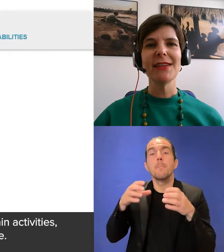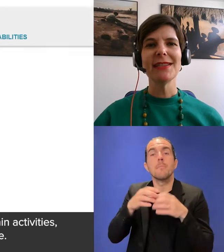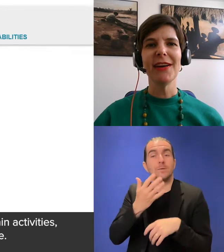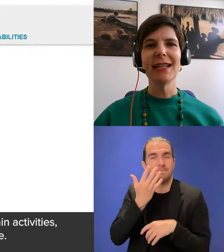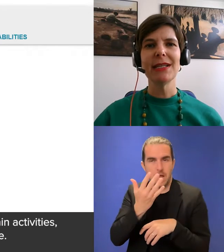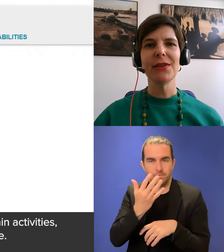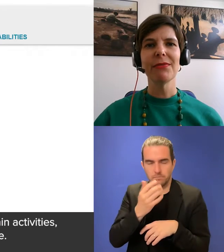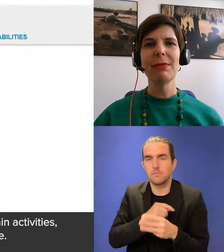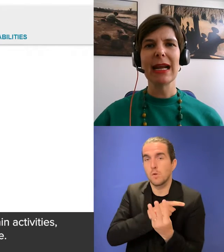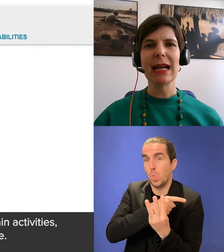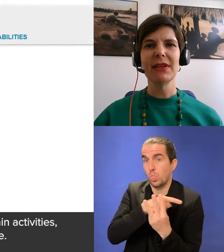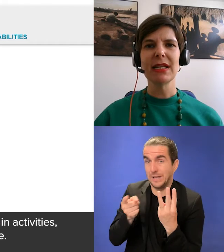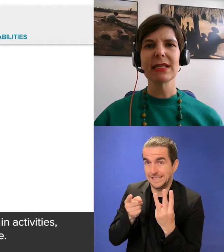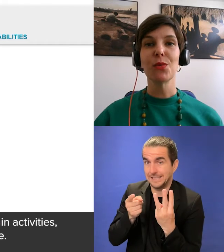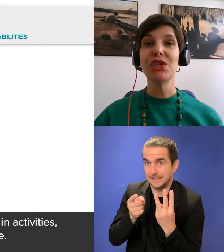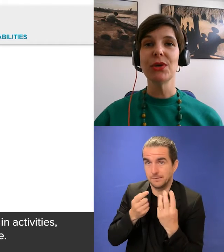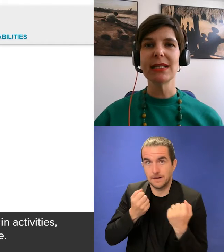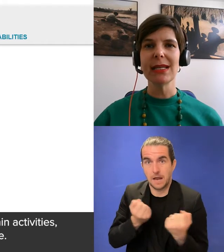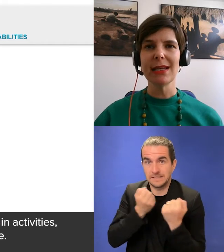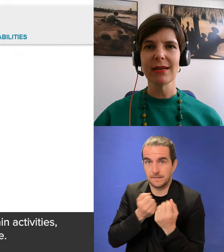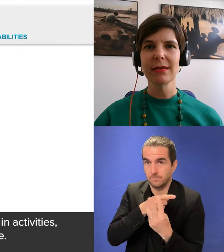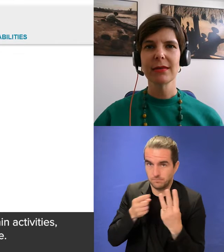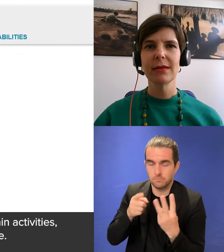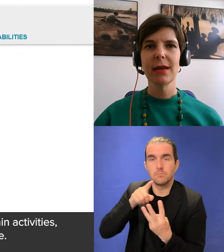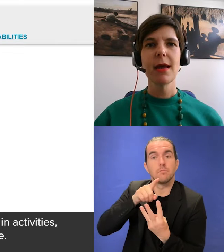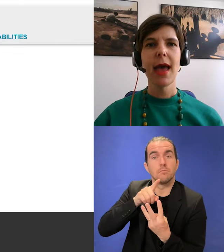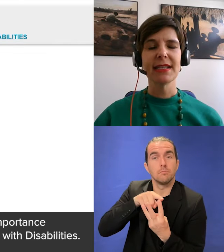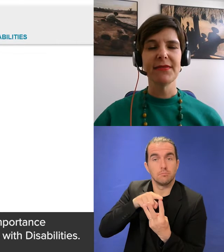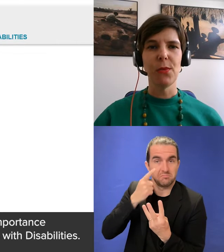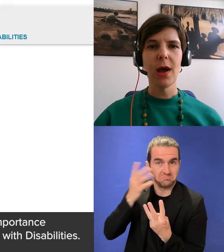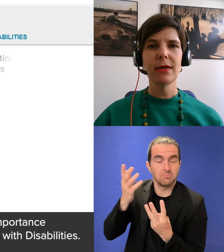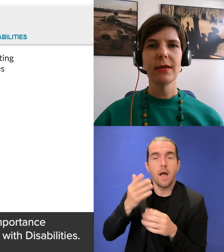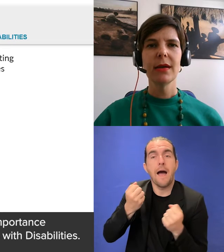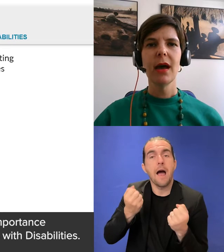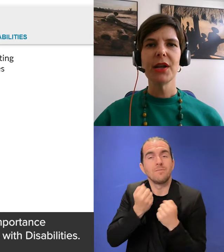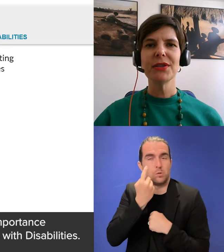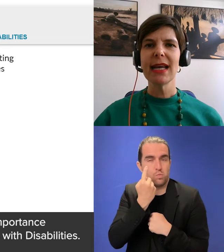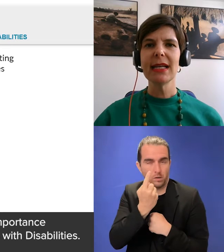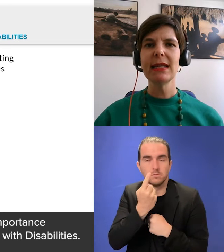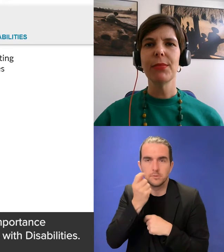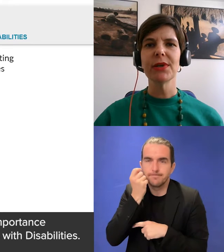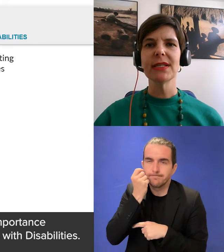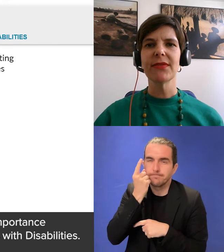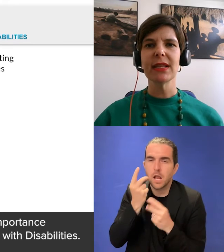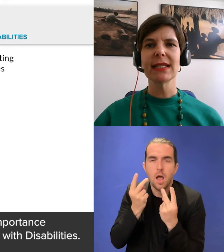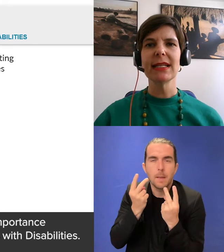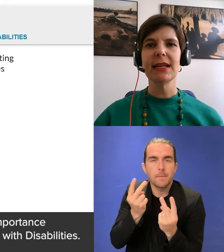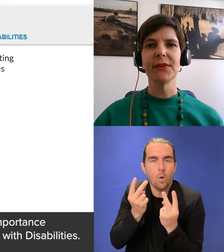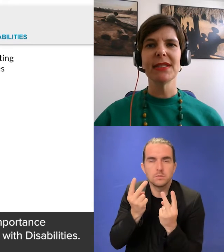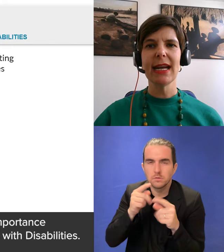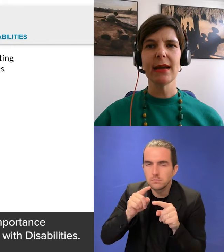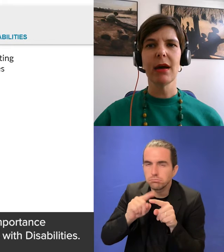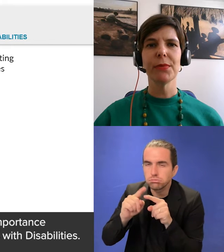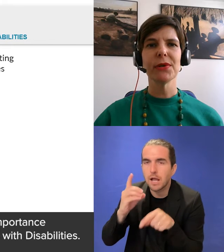Module 5 is divided into 3 main activities, which you can see here. Activity 1, understanding the importance of